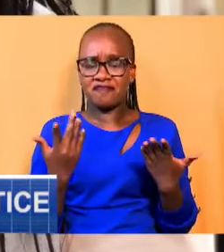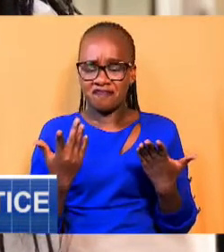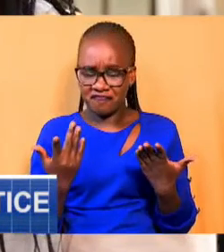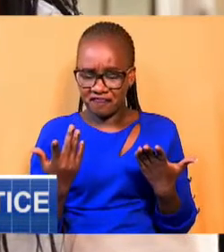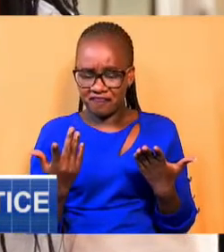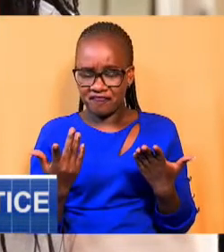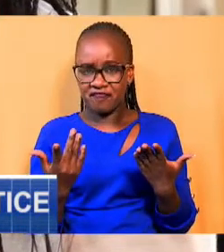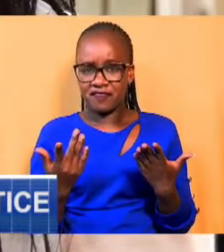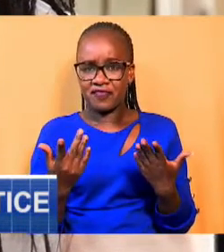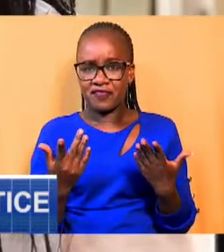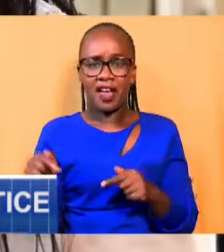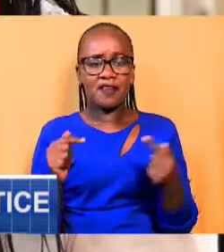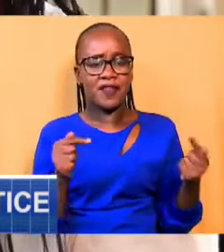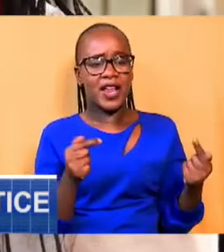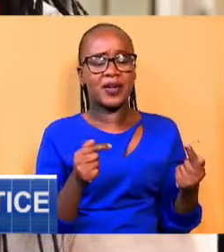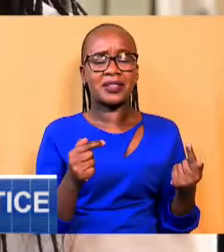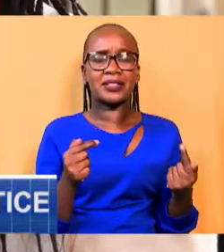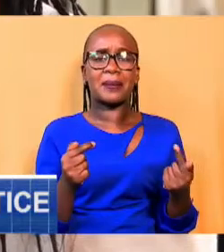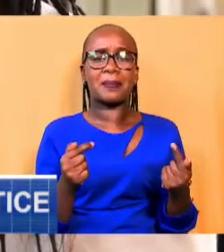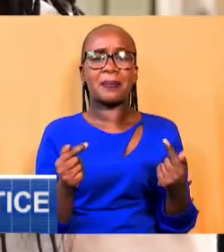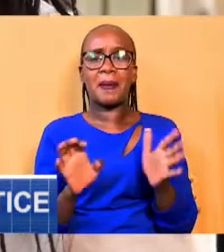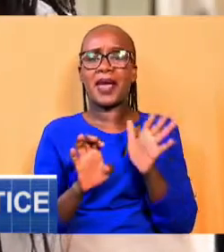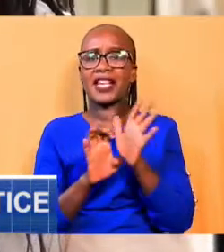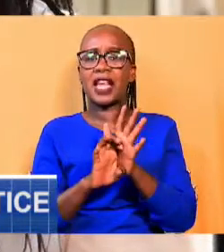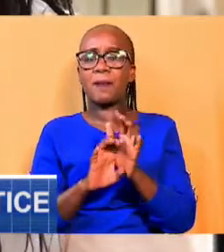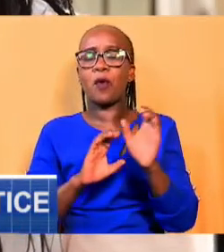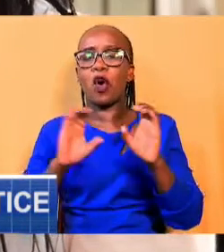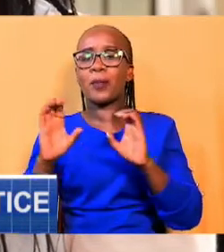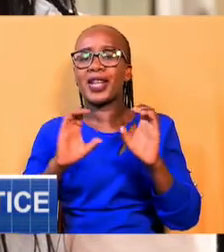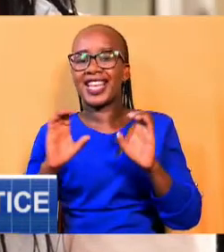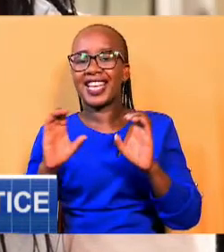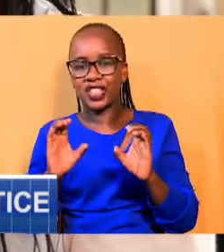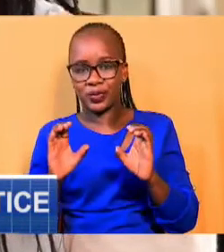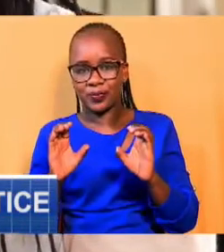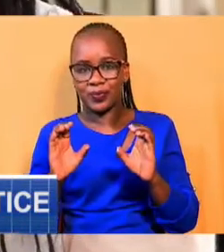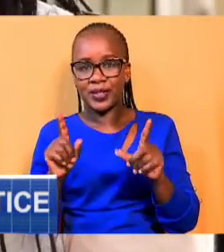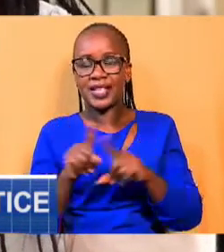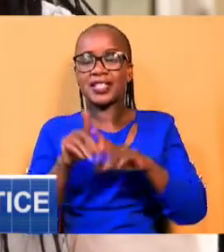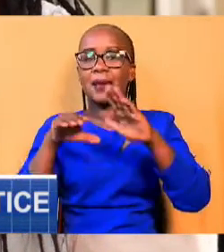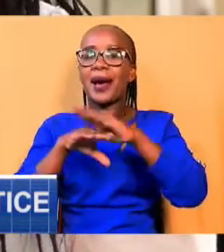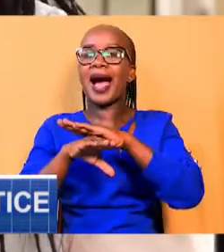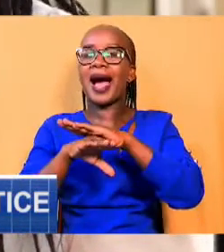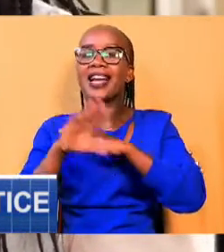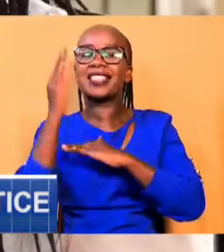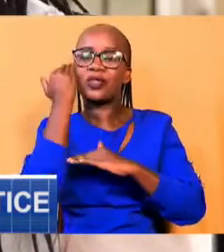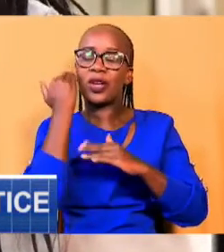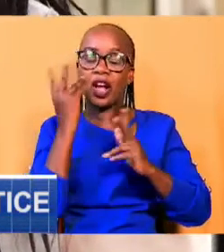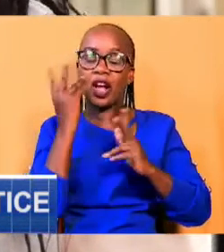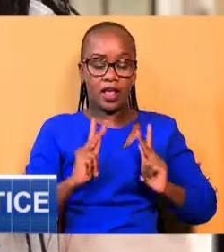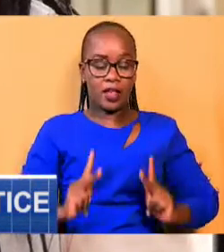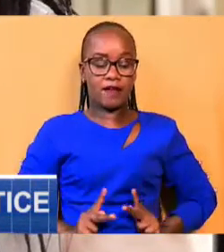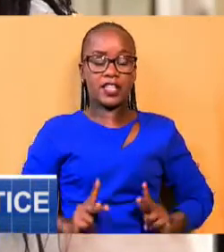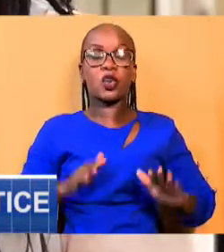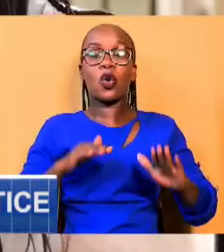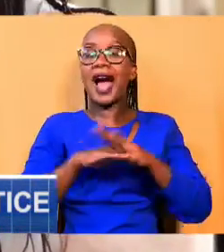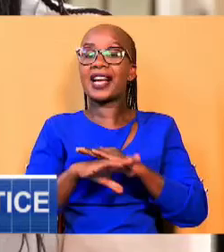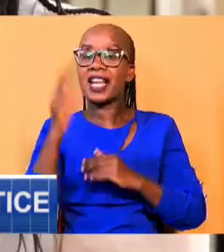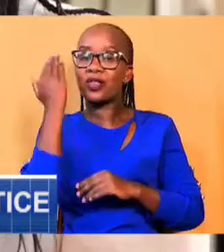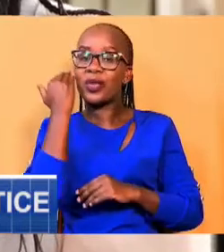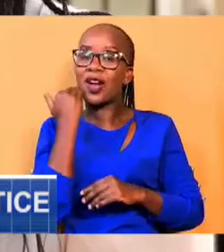in place. Barriers like communication, barriers like access to the court, physical access to the